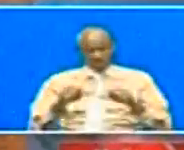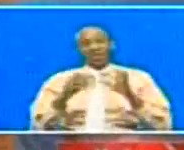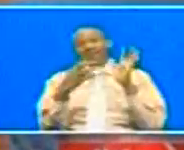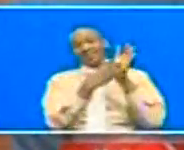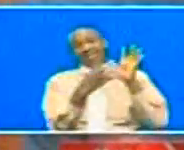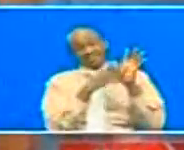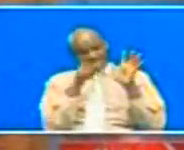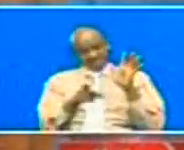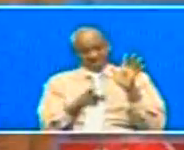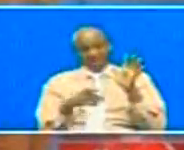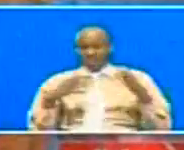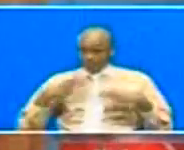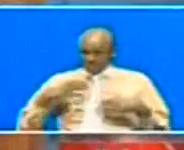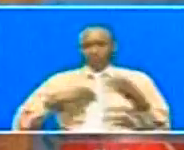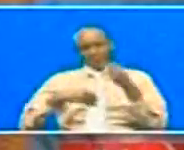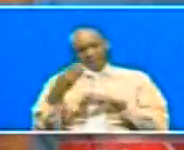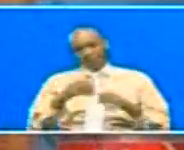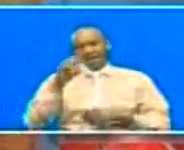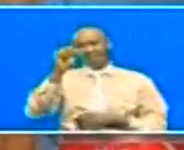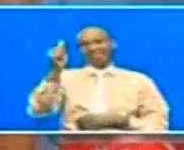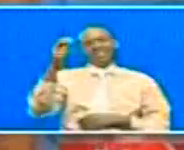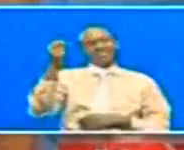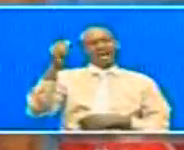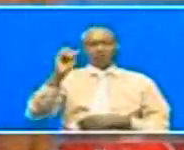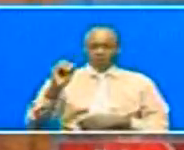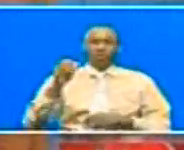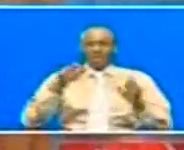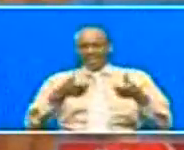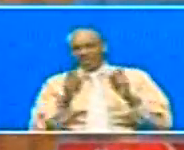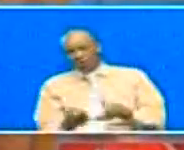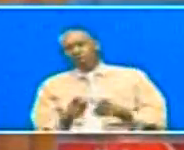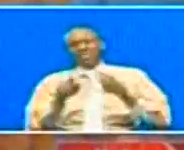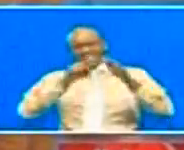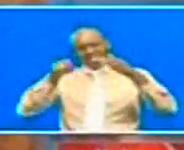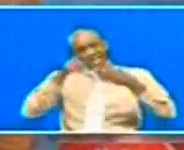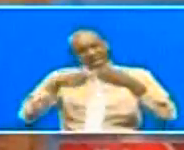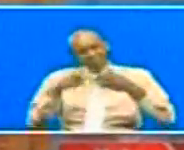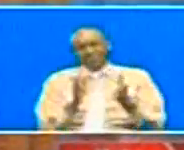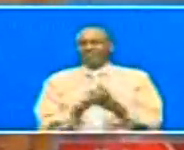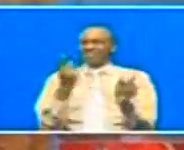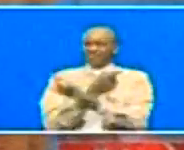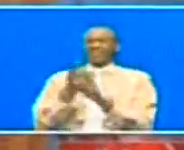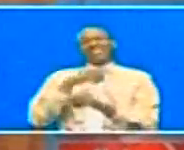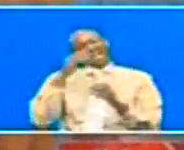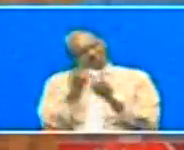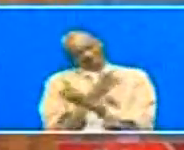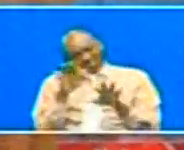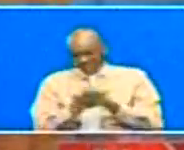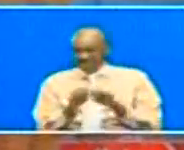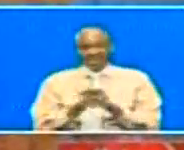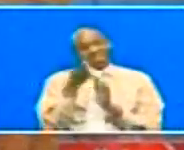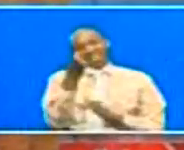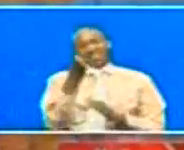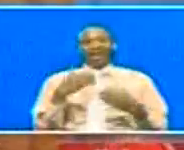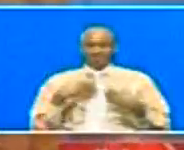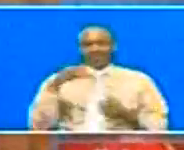advertising. The people buy Sanyo radios, Sanyo cassette recorders, Sanyo, everything, yes. without having the